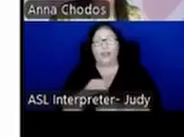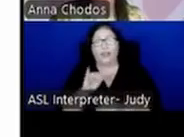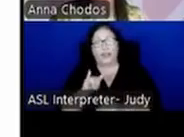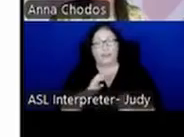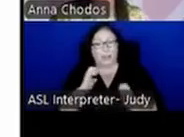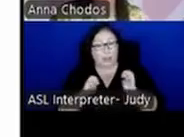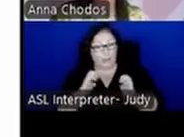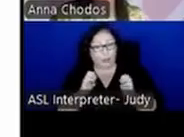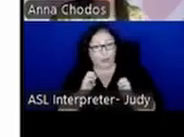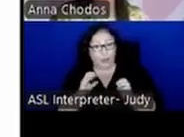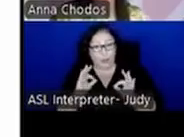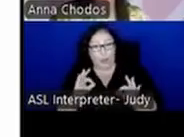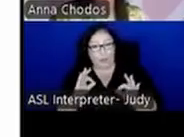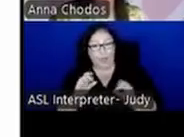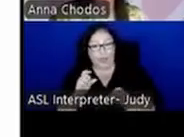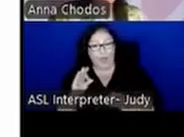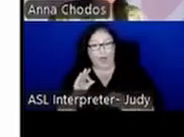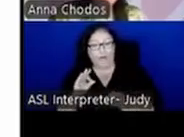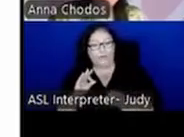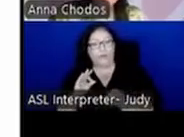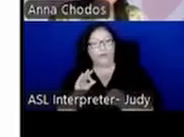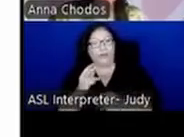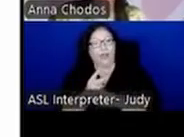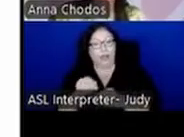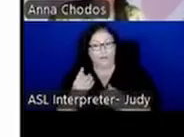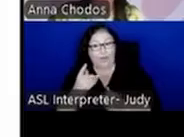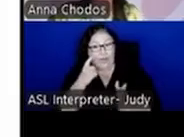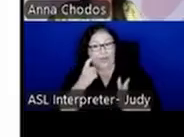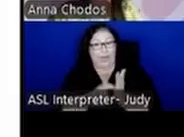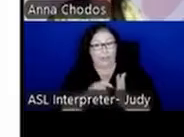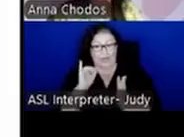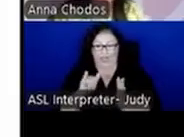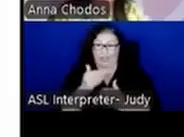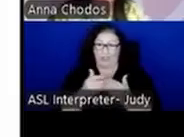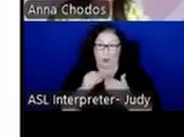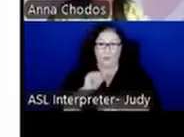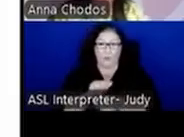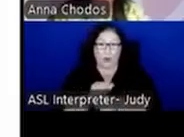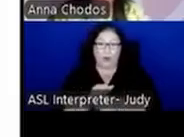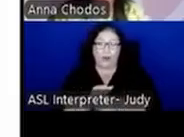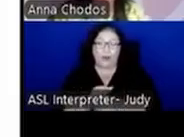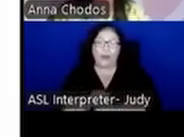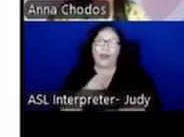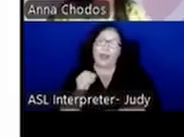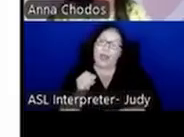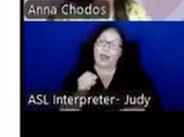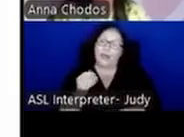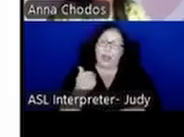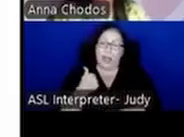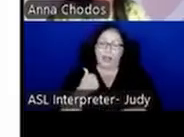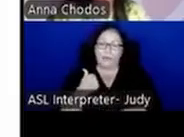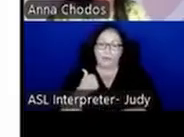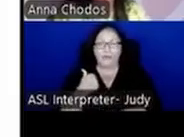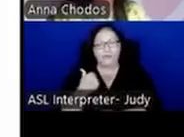of caregiving. So acknowledging that that's part of the work and having validated,